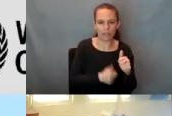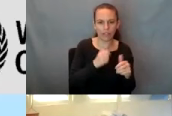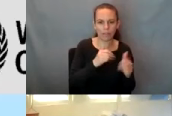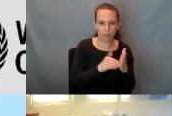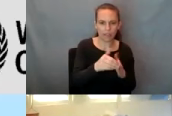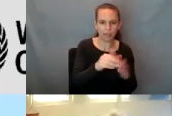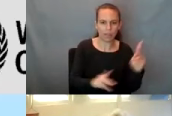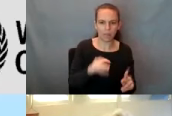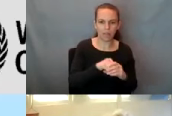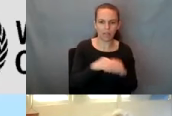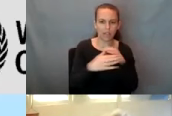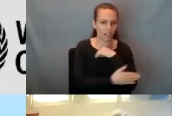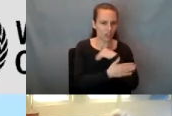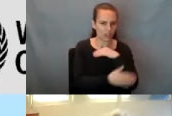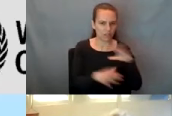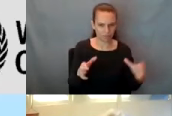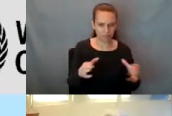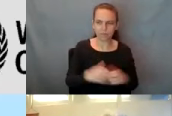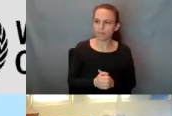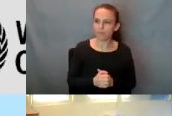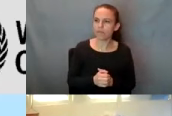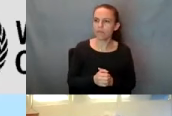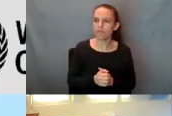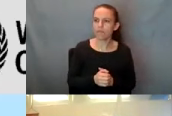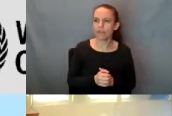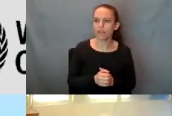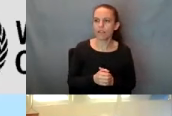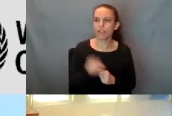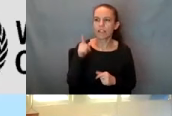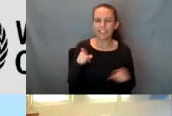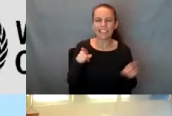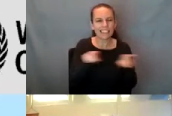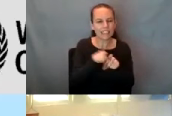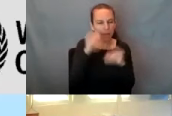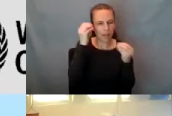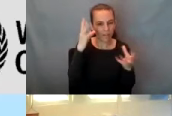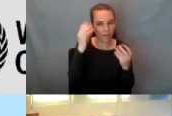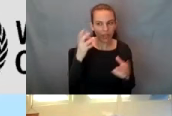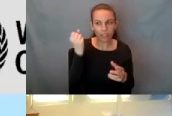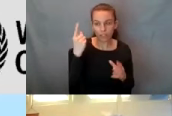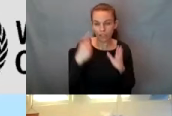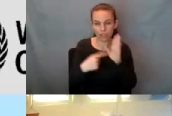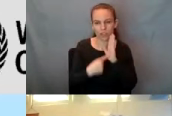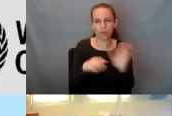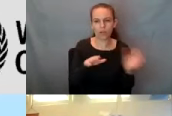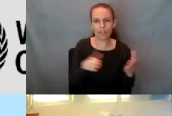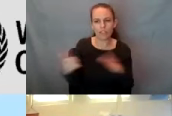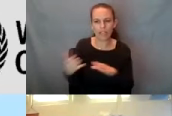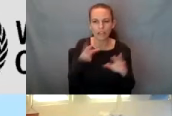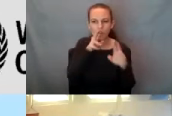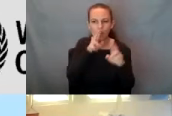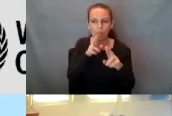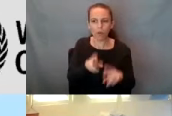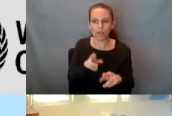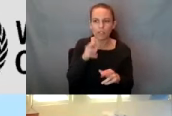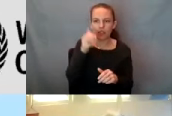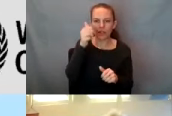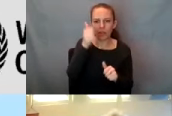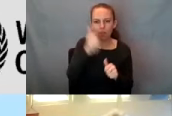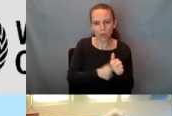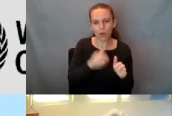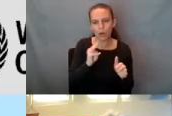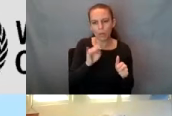This actually is the same thing, but it's showing you the deaths that are reported by per million population,